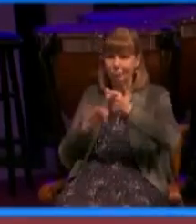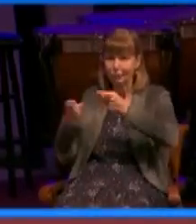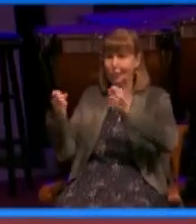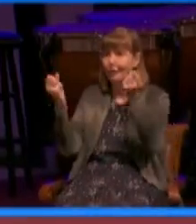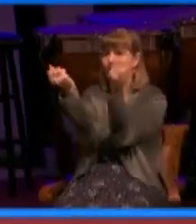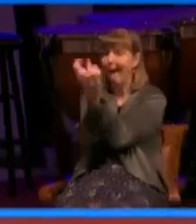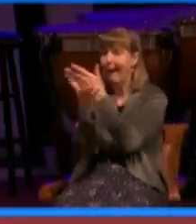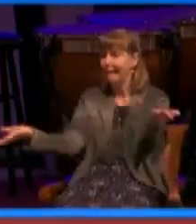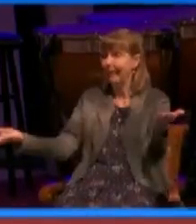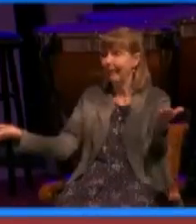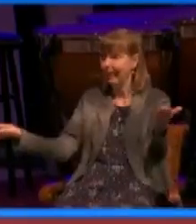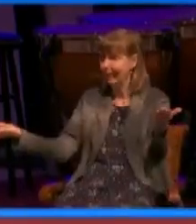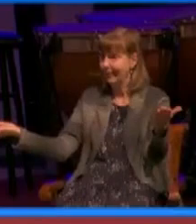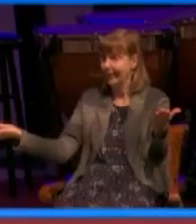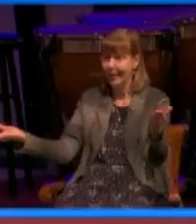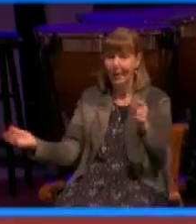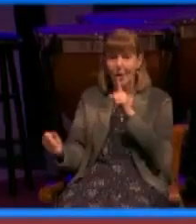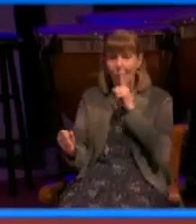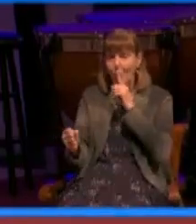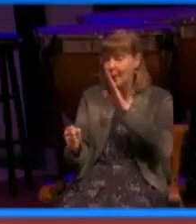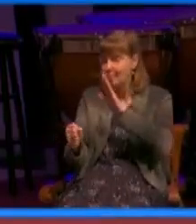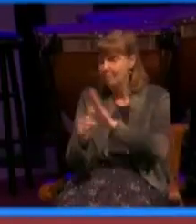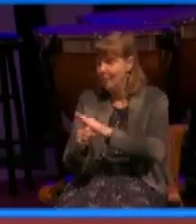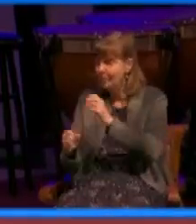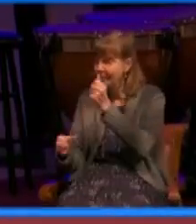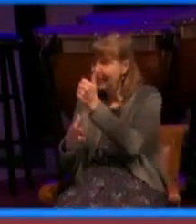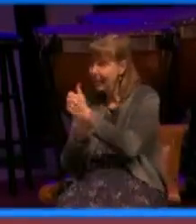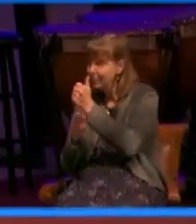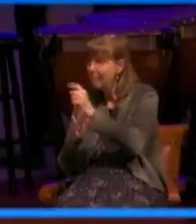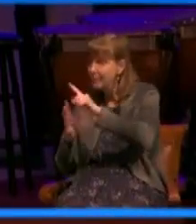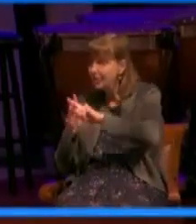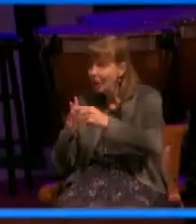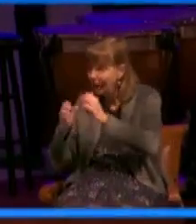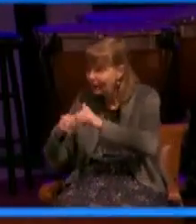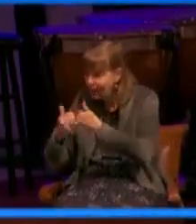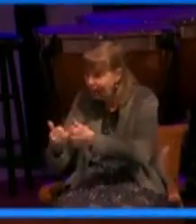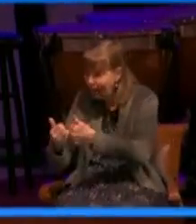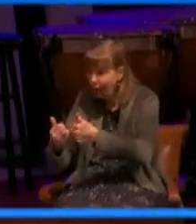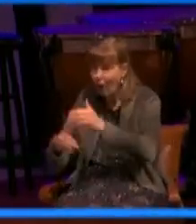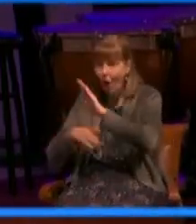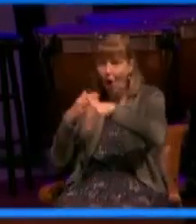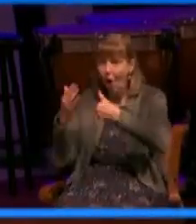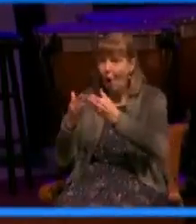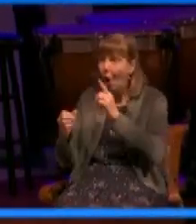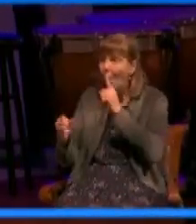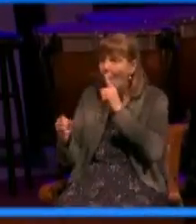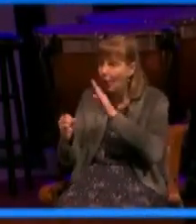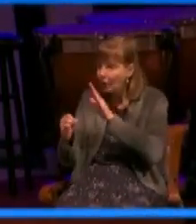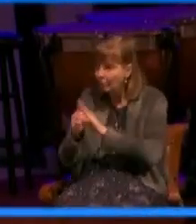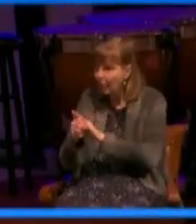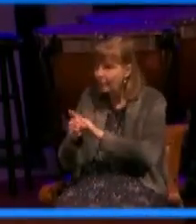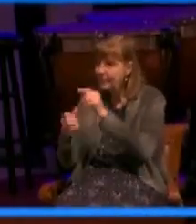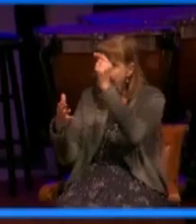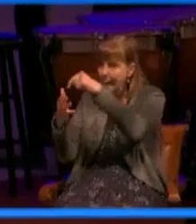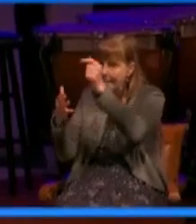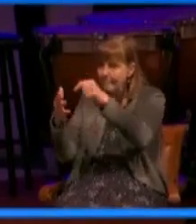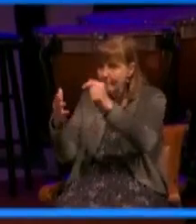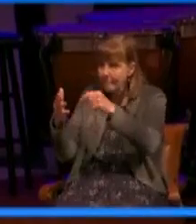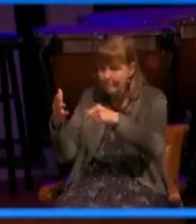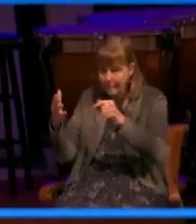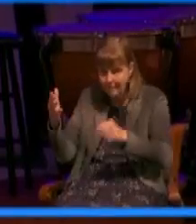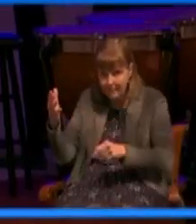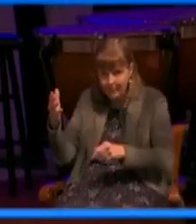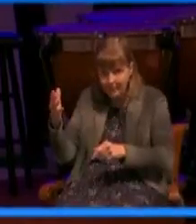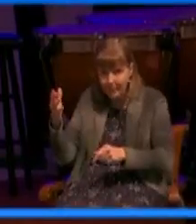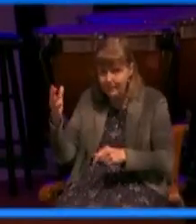promises to Abram, he begins by stating all the promises that you are about to hear, I am more